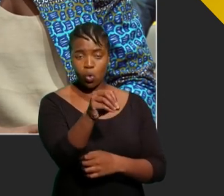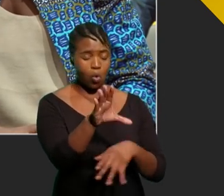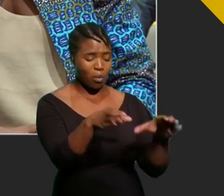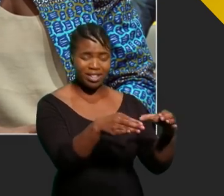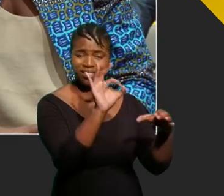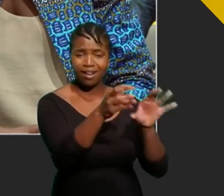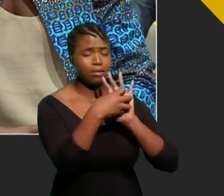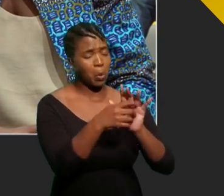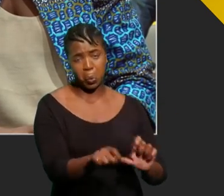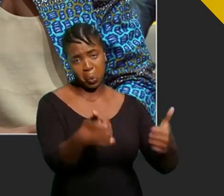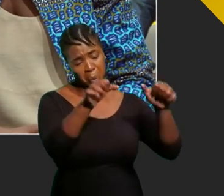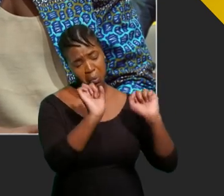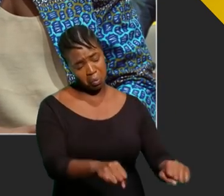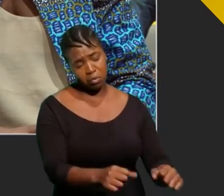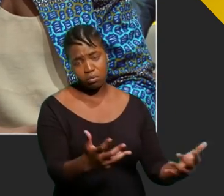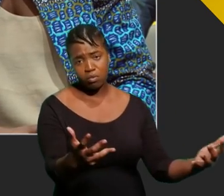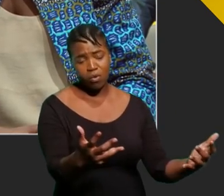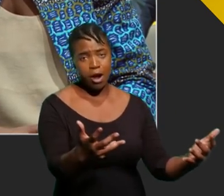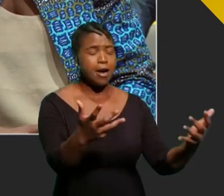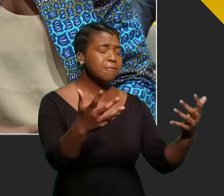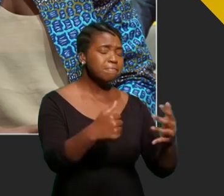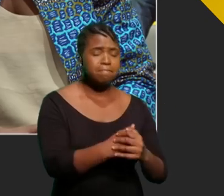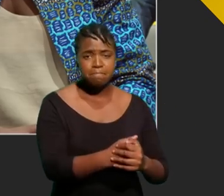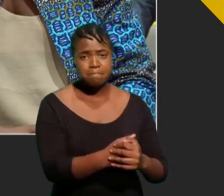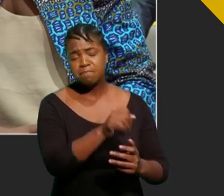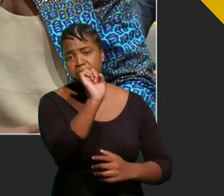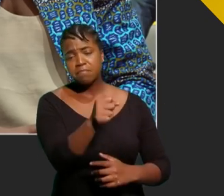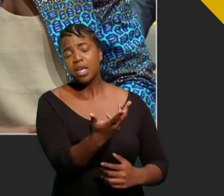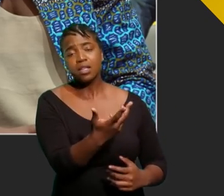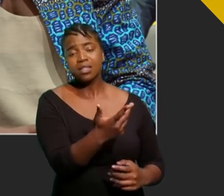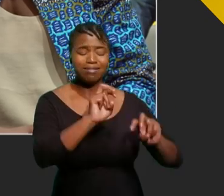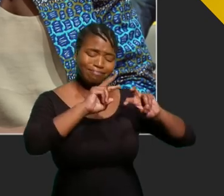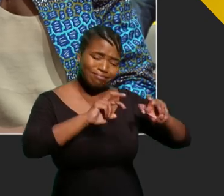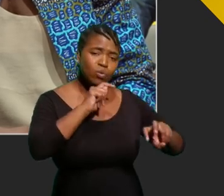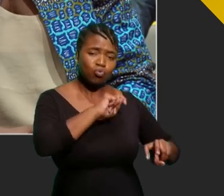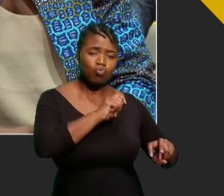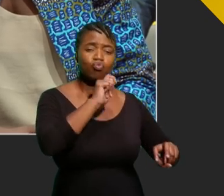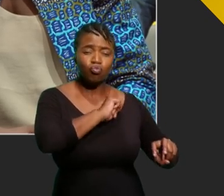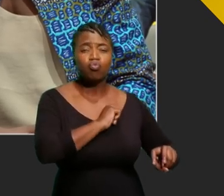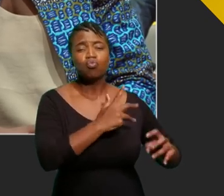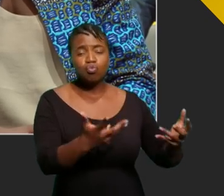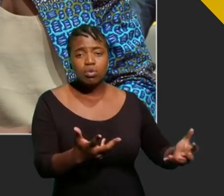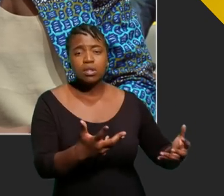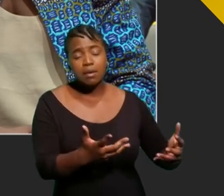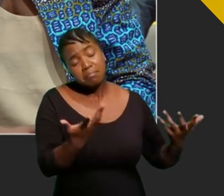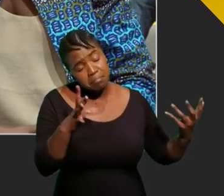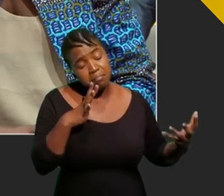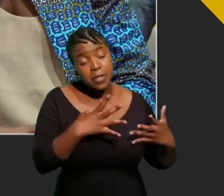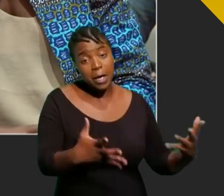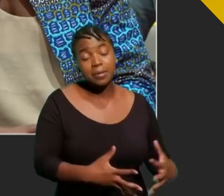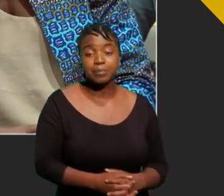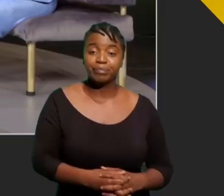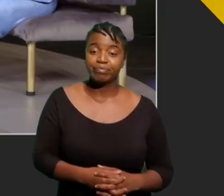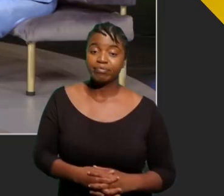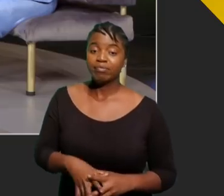prime example of that, where it is a no holds barred. Yeah. You with me? Sure. Yeah, and